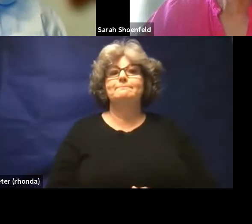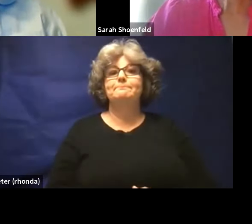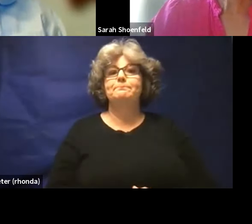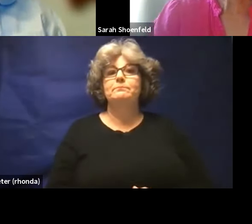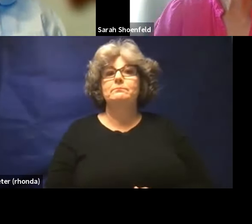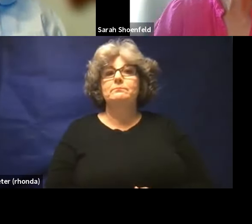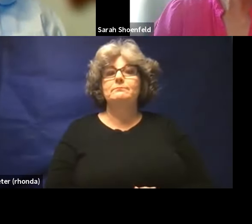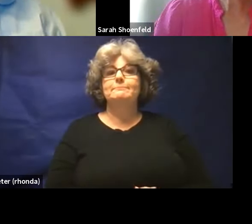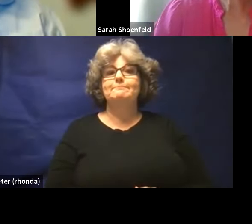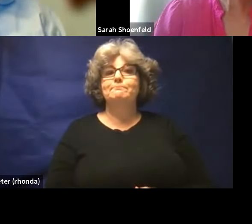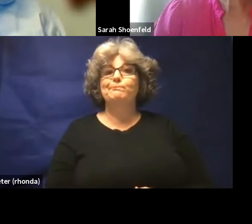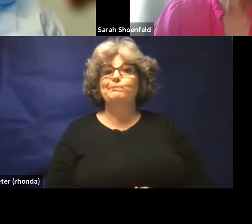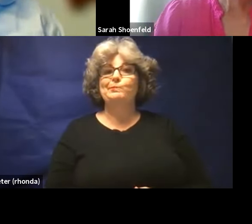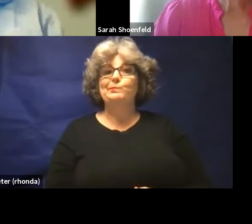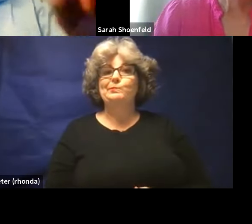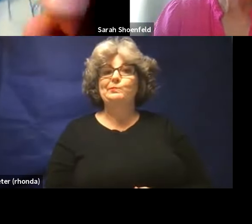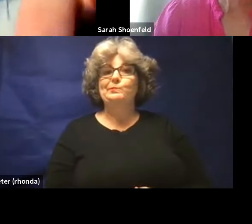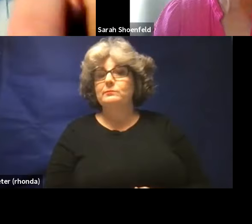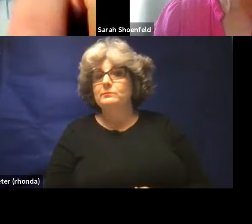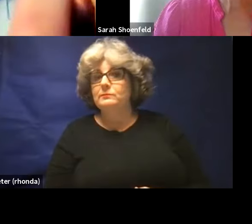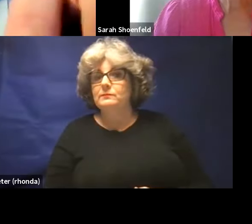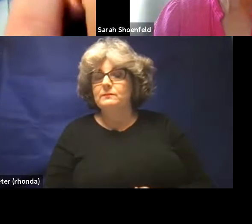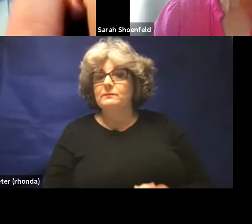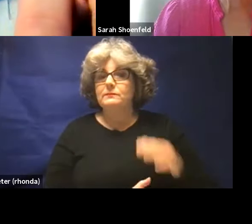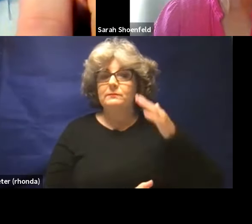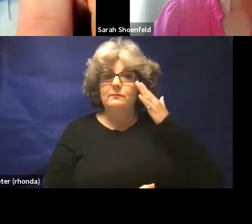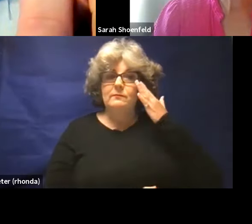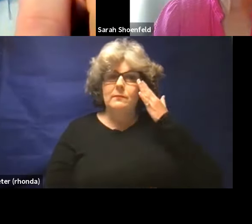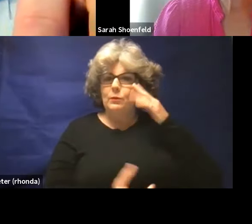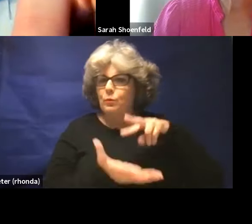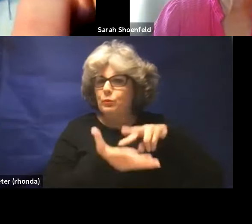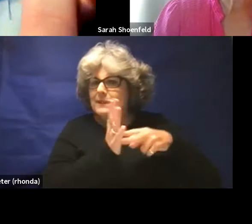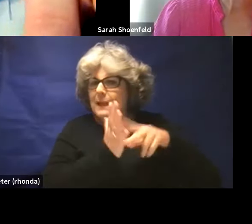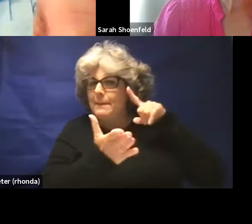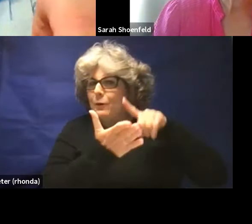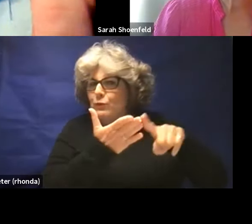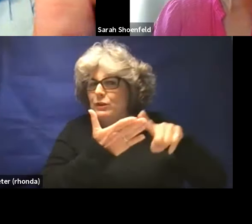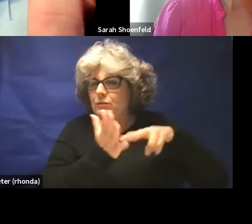I'm not sure if that means covenant research.